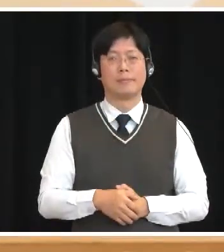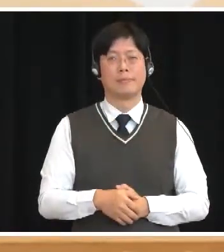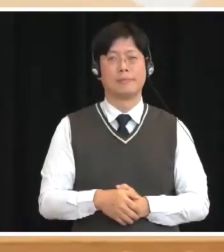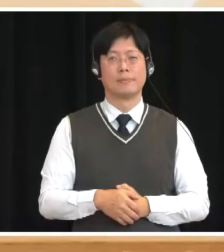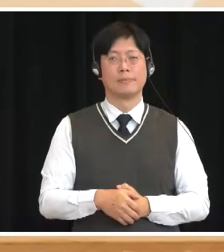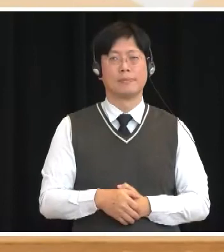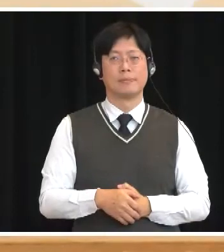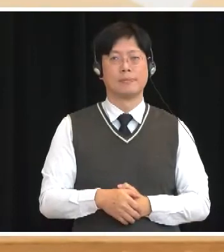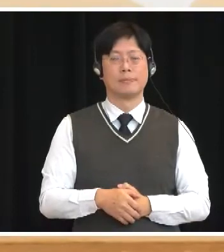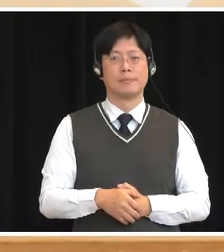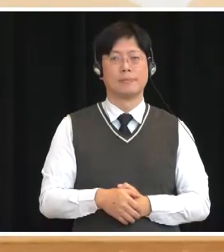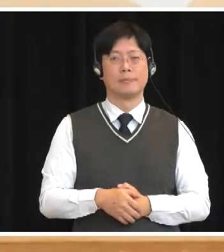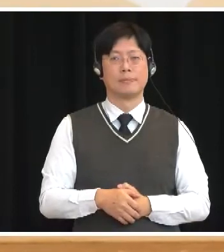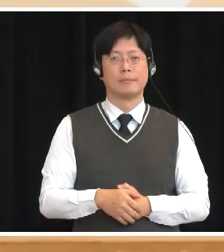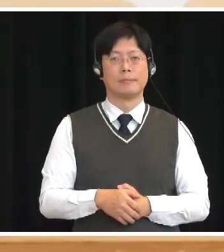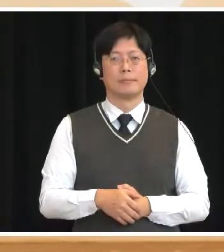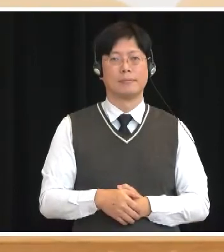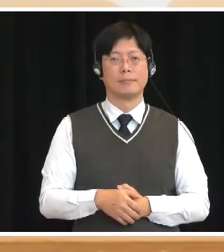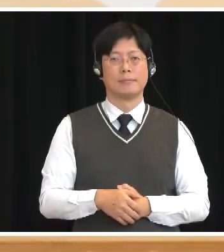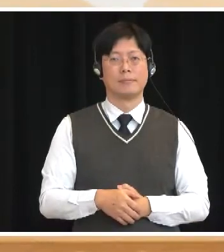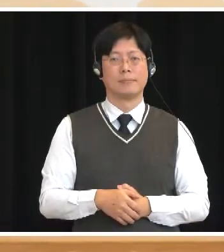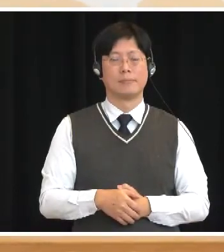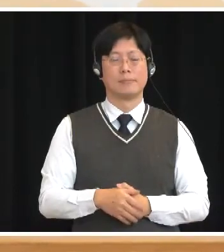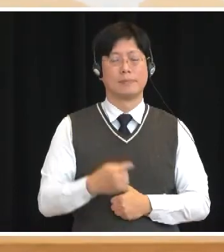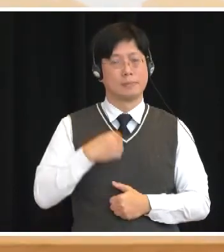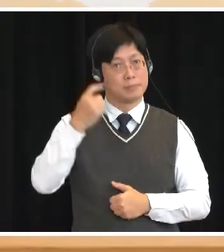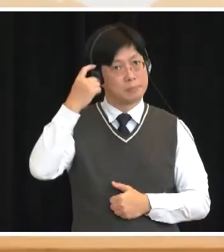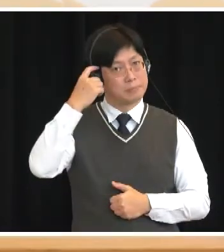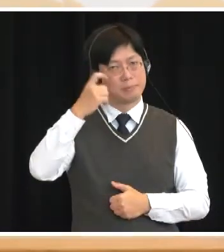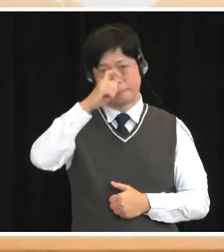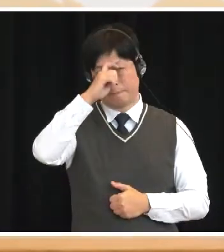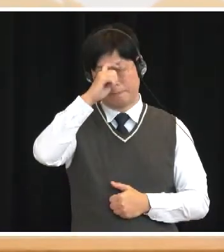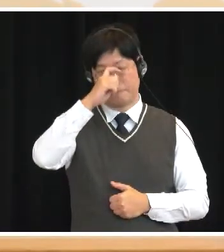to stay within reasonable time limits. So